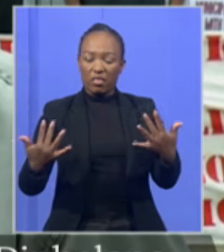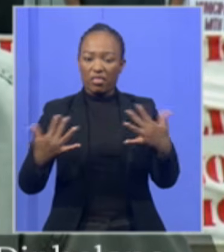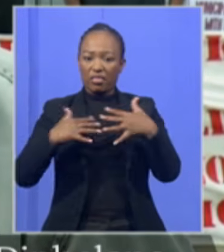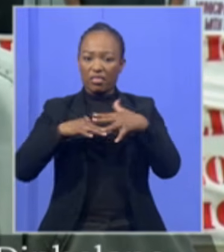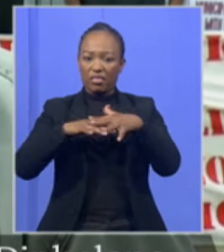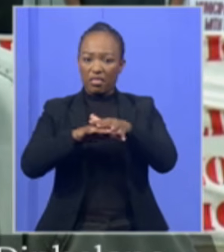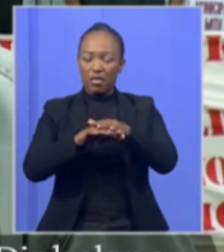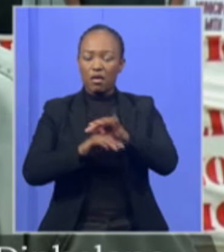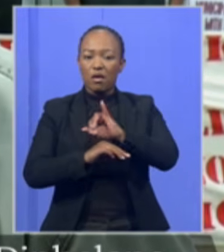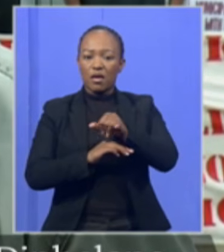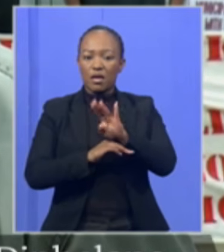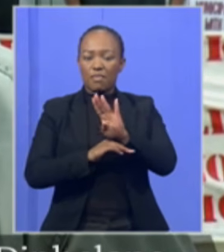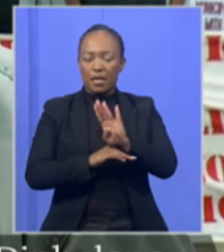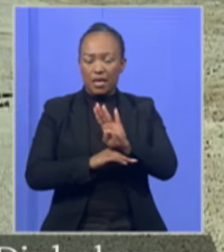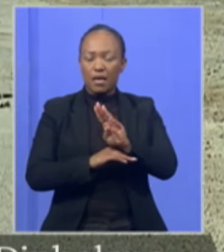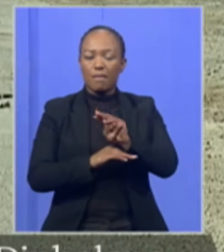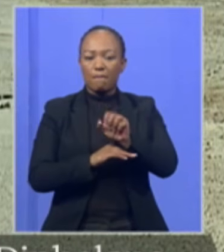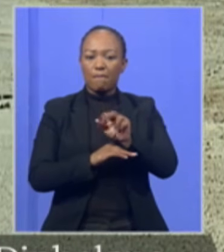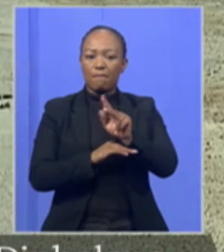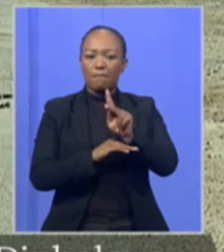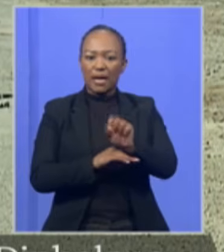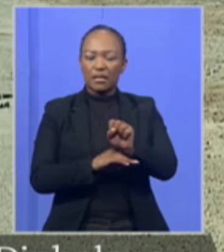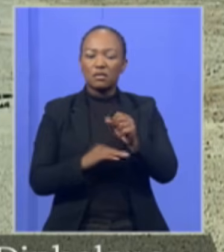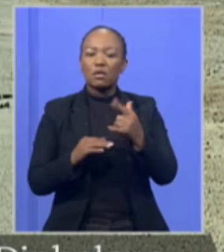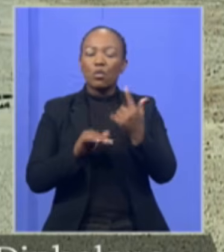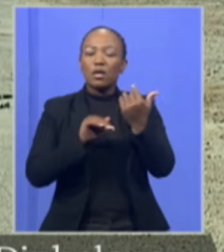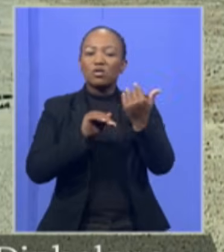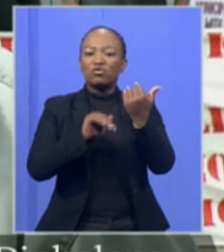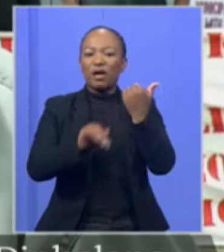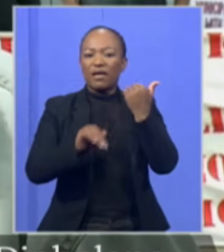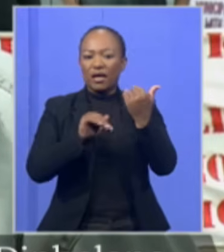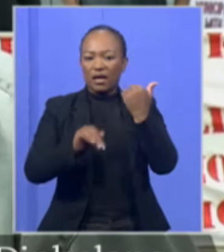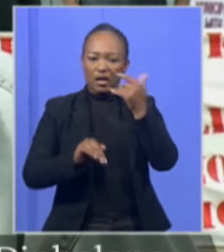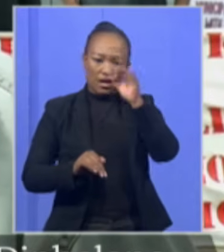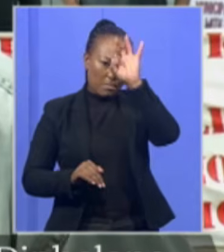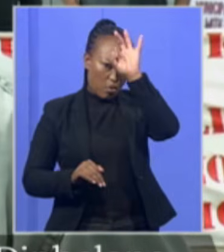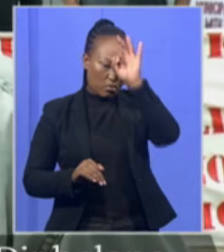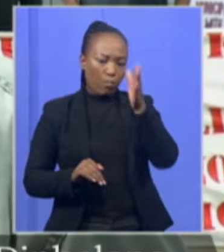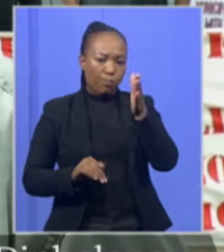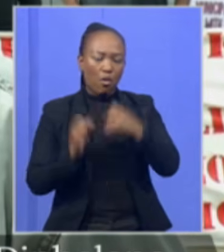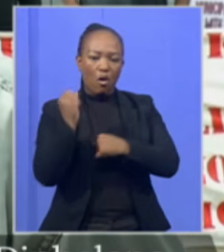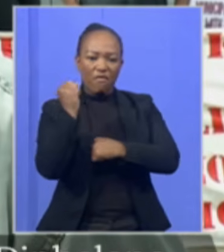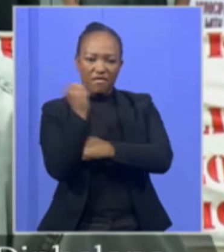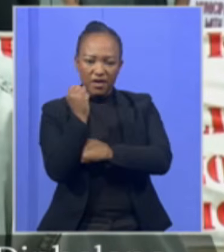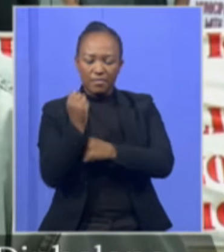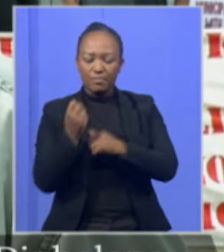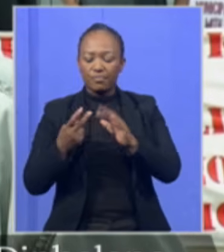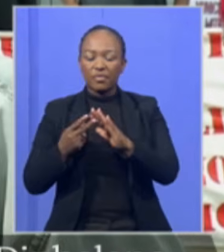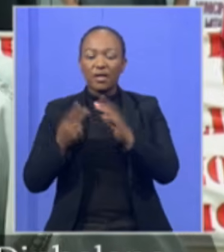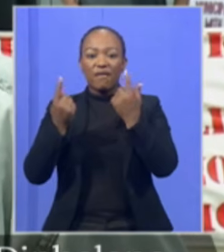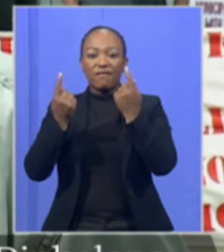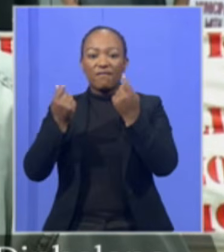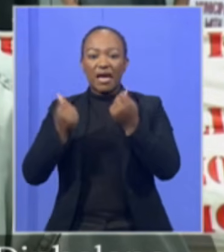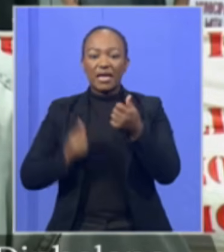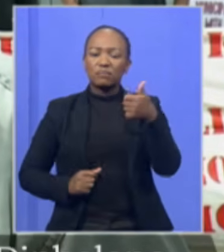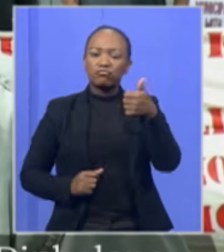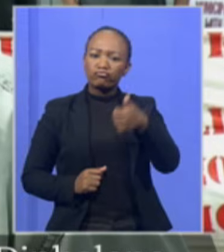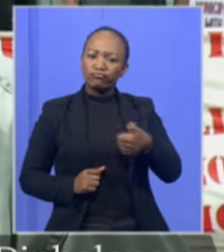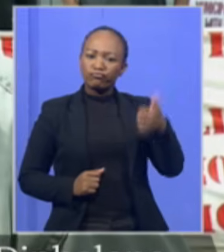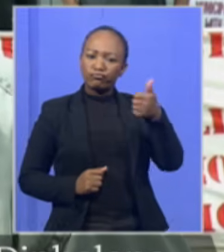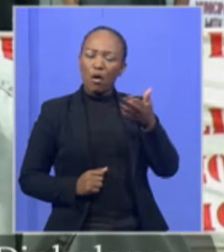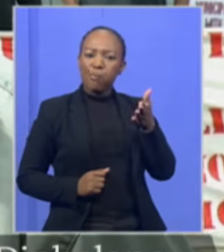traffic office finance ine e diriwa mo go na le hete ya finance mo Ventersdorp itse